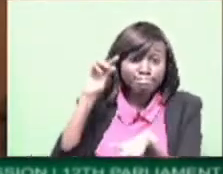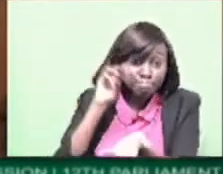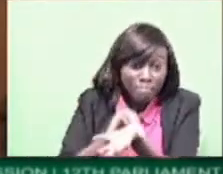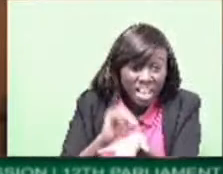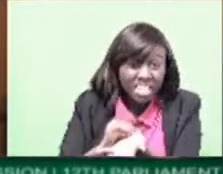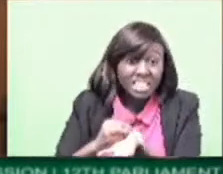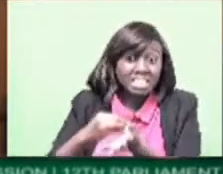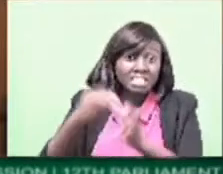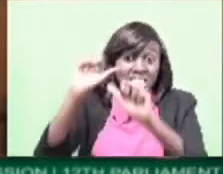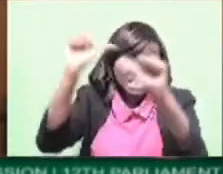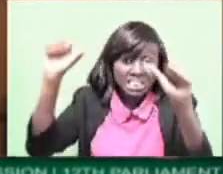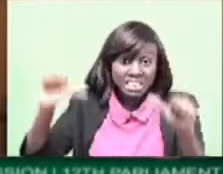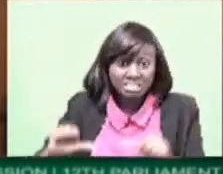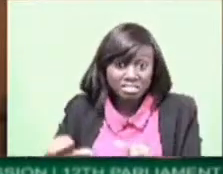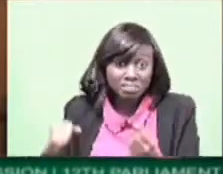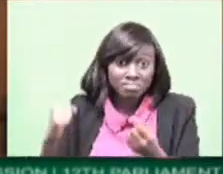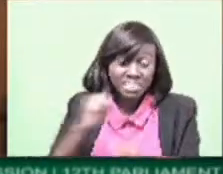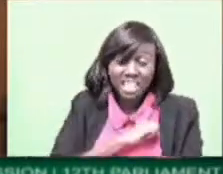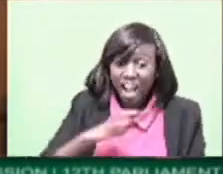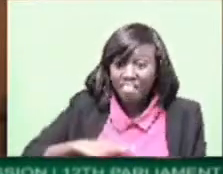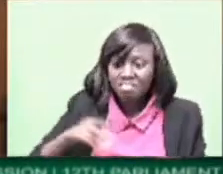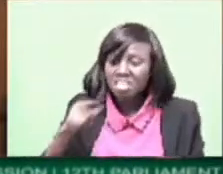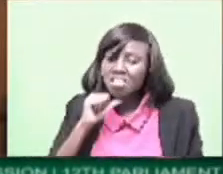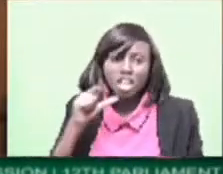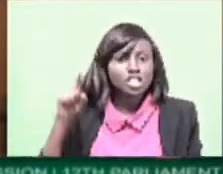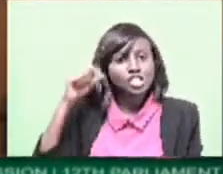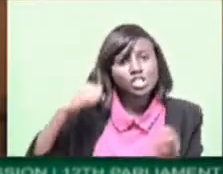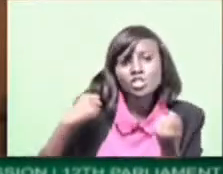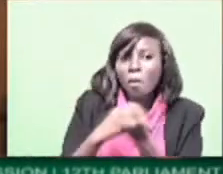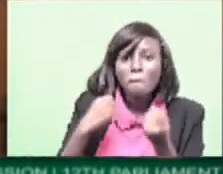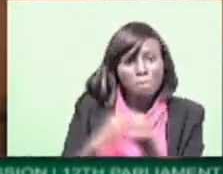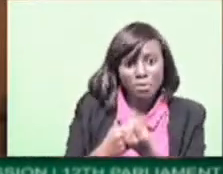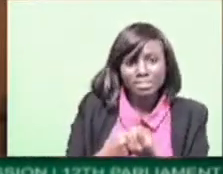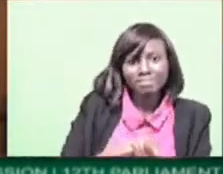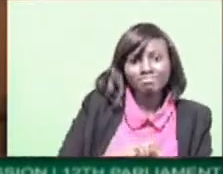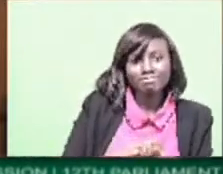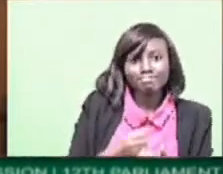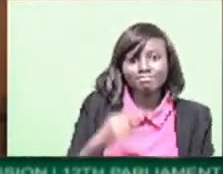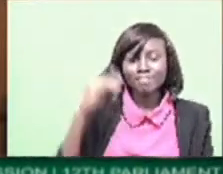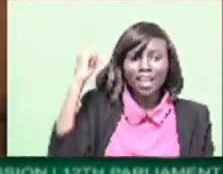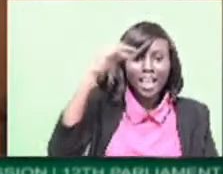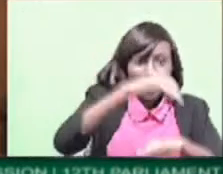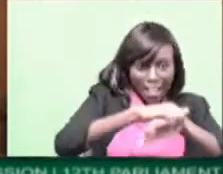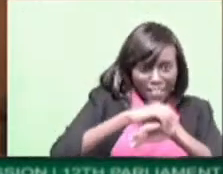two groups, they are not their political opposition, but